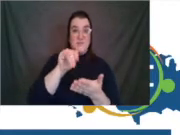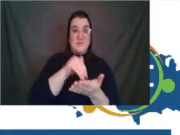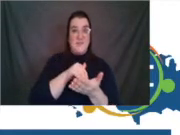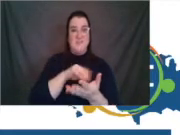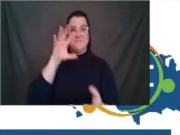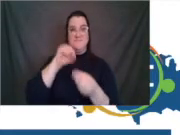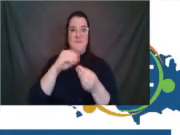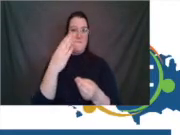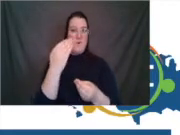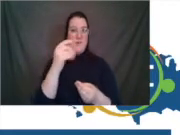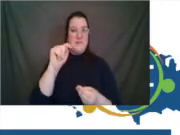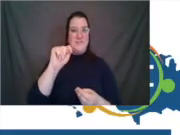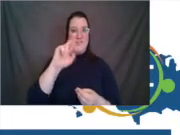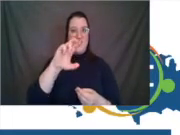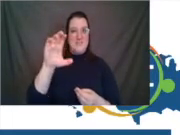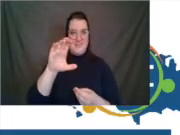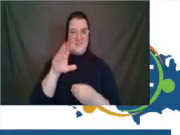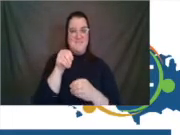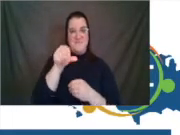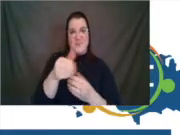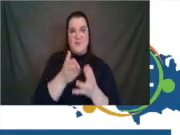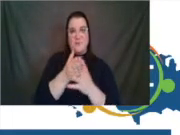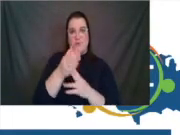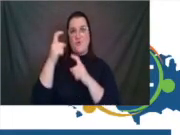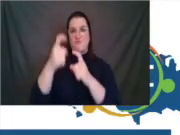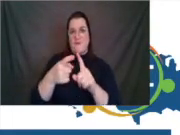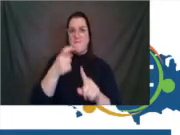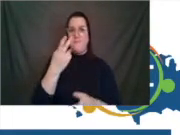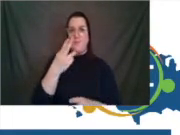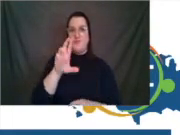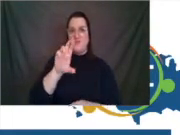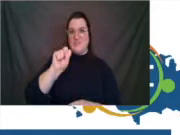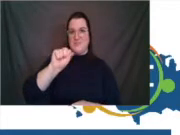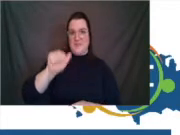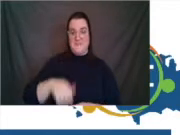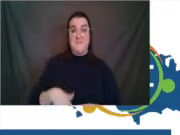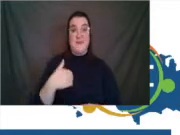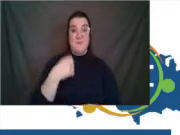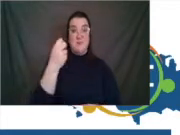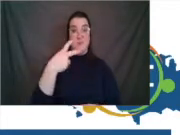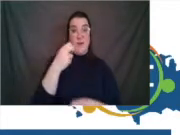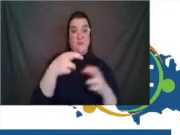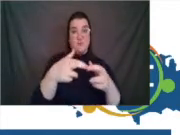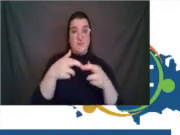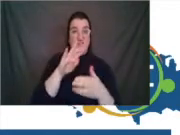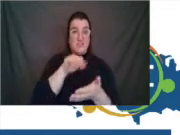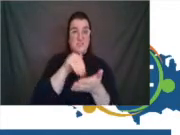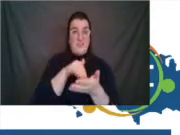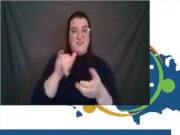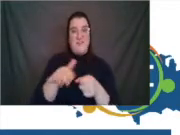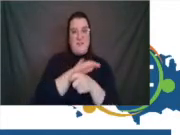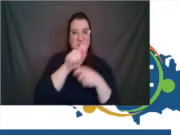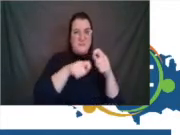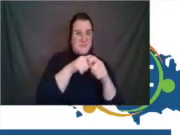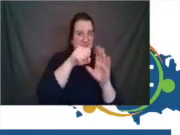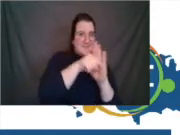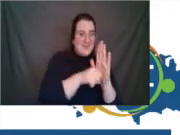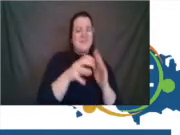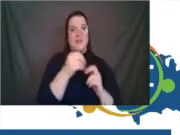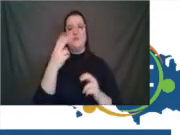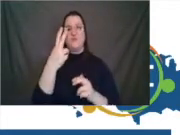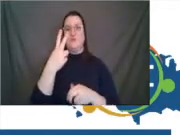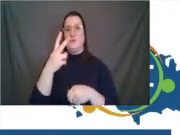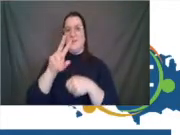National Consortium of Telehealth Resource Centers is made up of the 14 telehealth resource centers who are funded through a grant from HRSA. There are 12